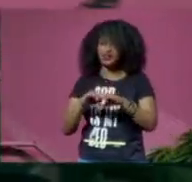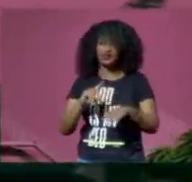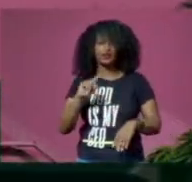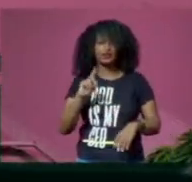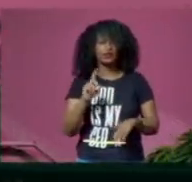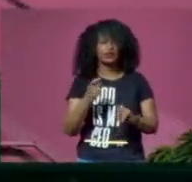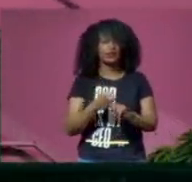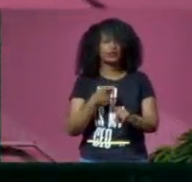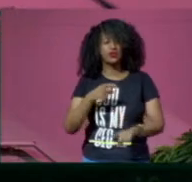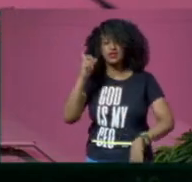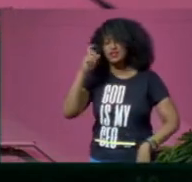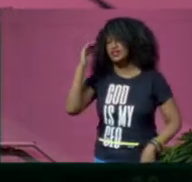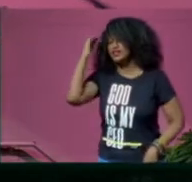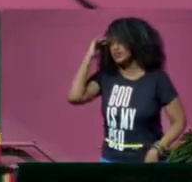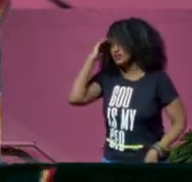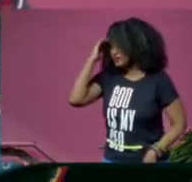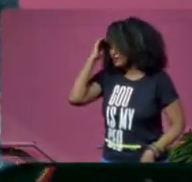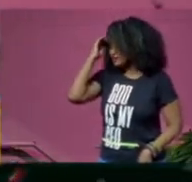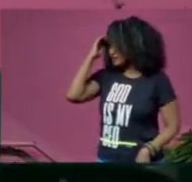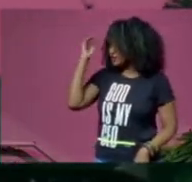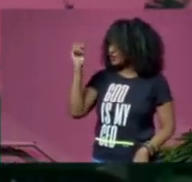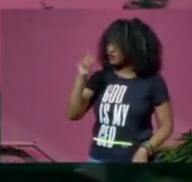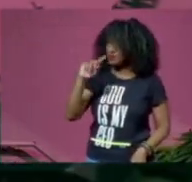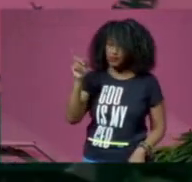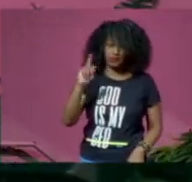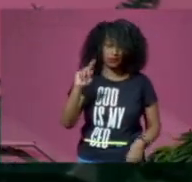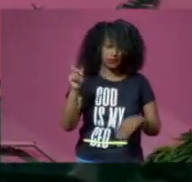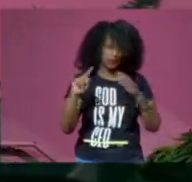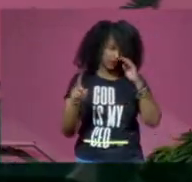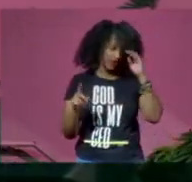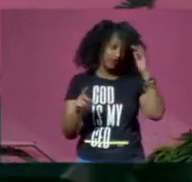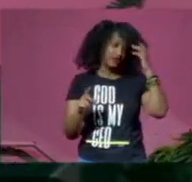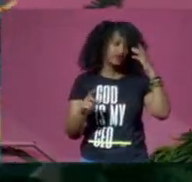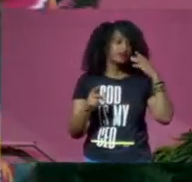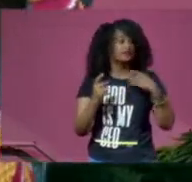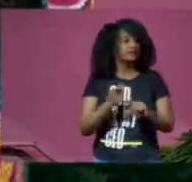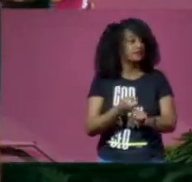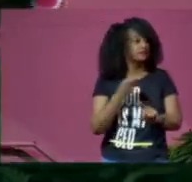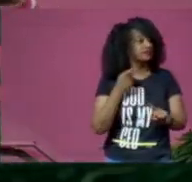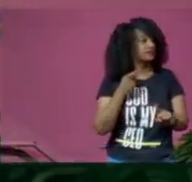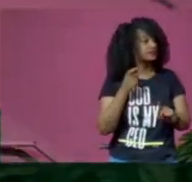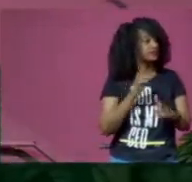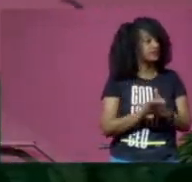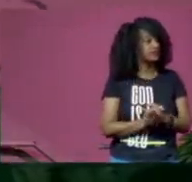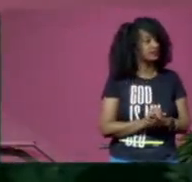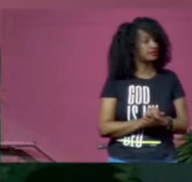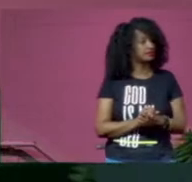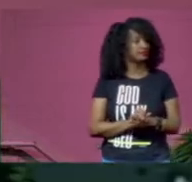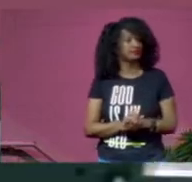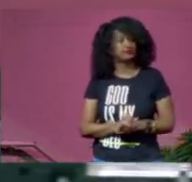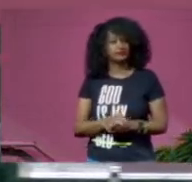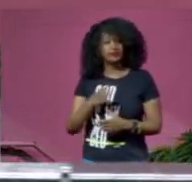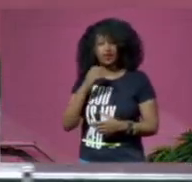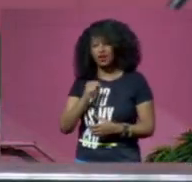That's important. I need to know where I come from. Yeah, that's why the